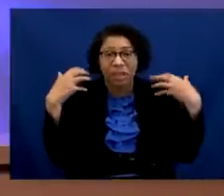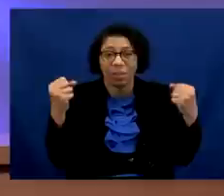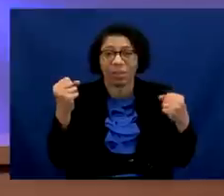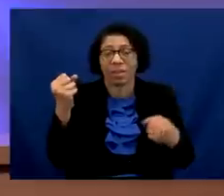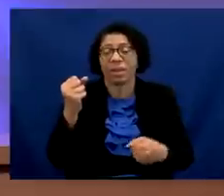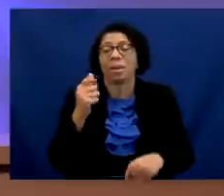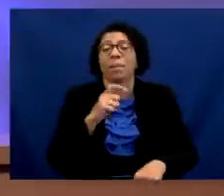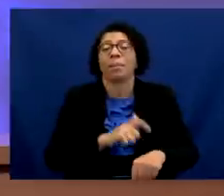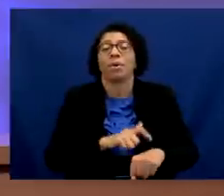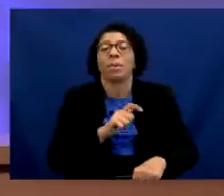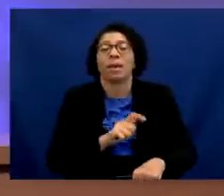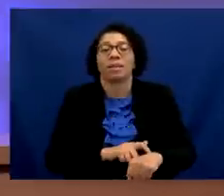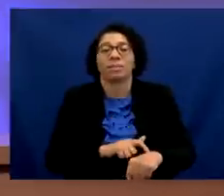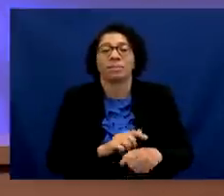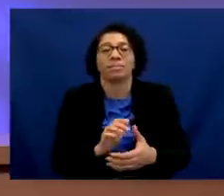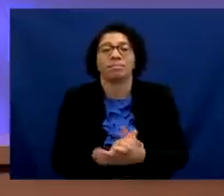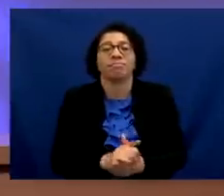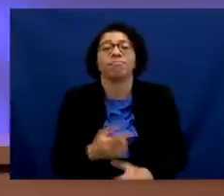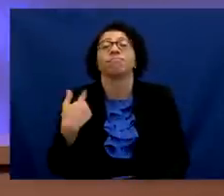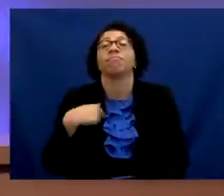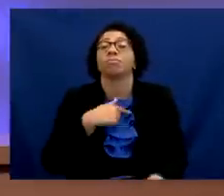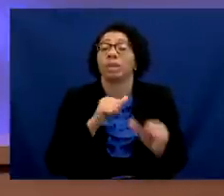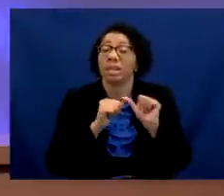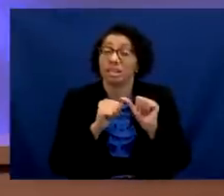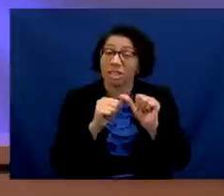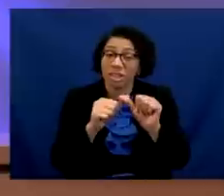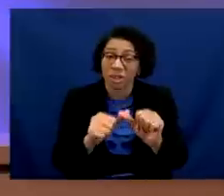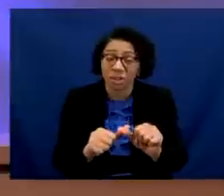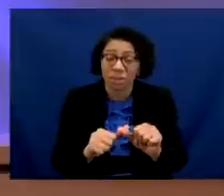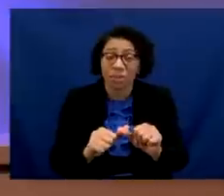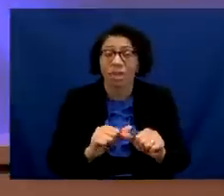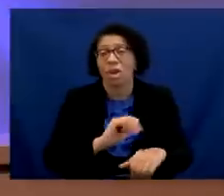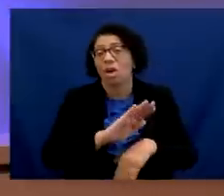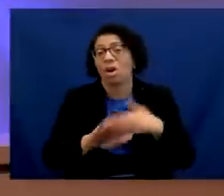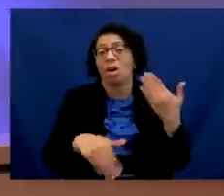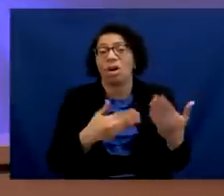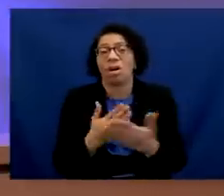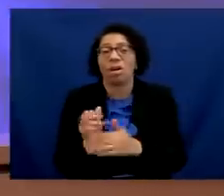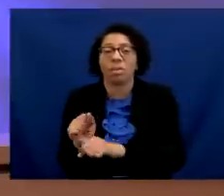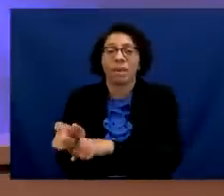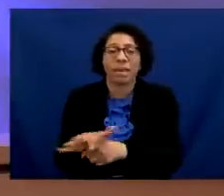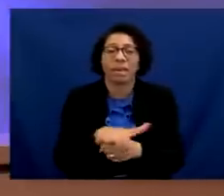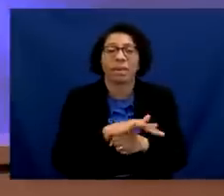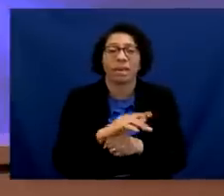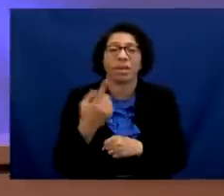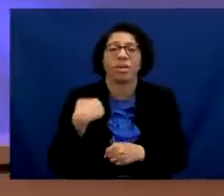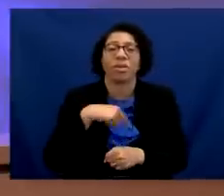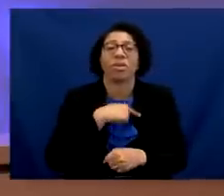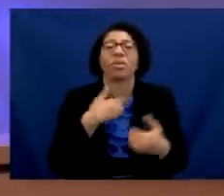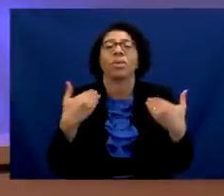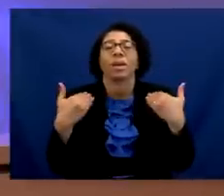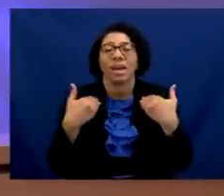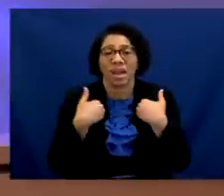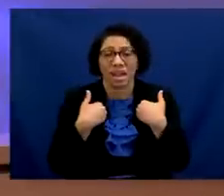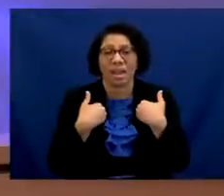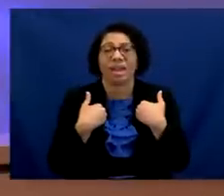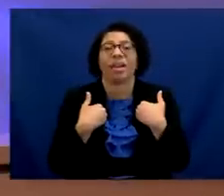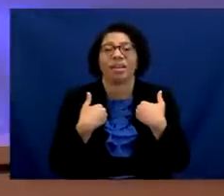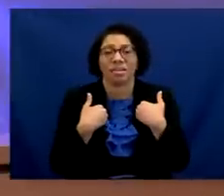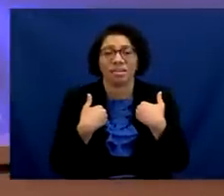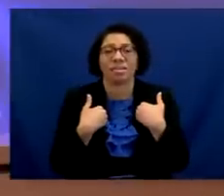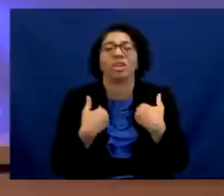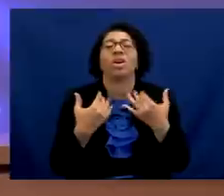Throughout the entirety of the pandemic, we've been having these so that we can stay sane in an insane environment. And so we invite you